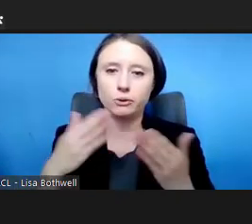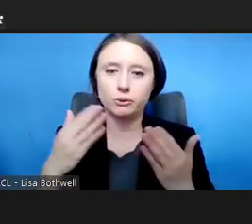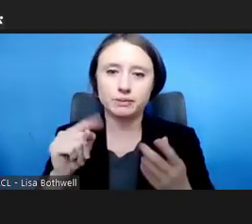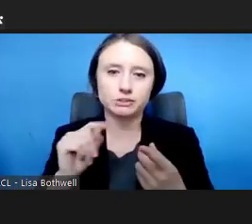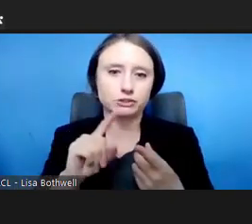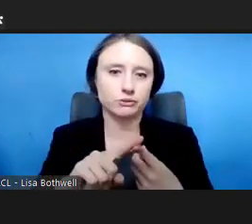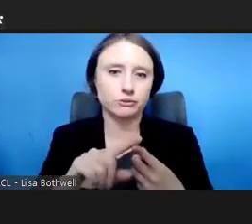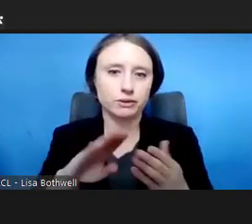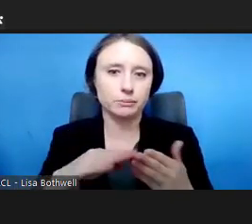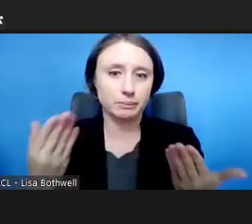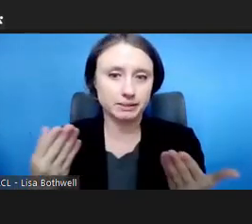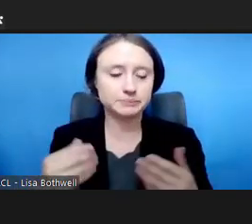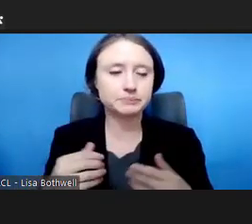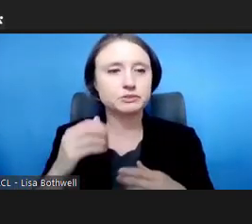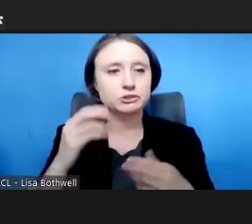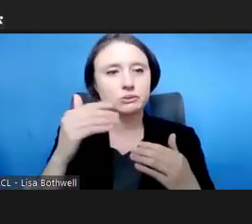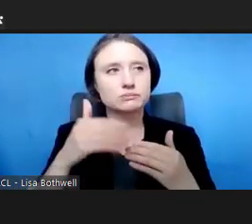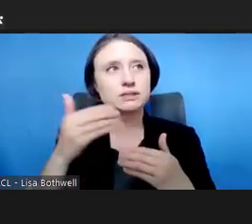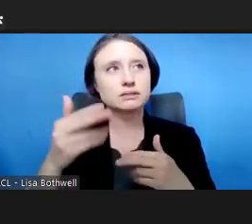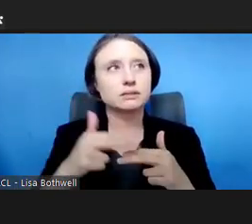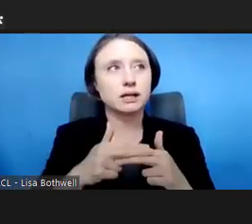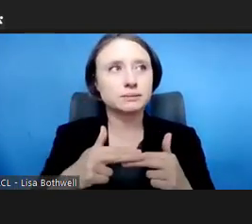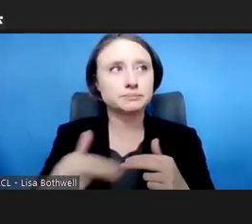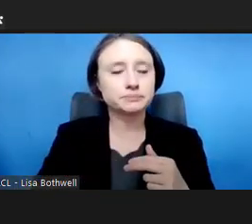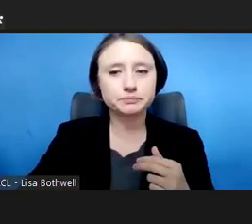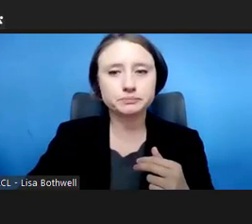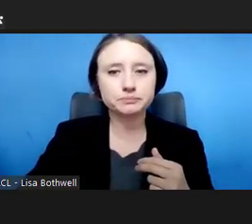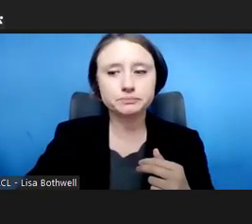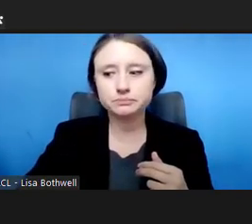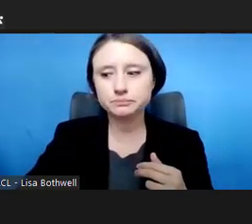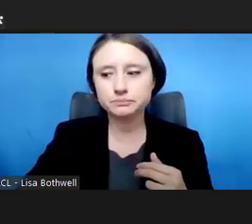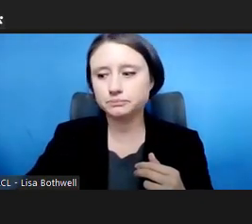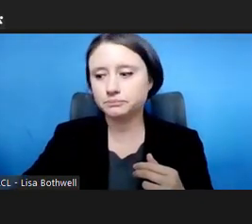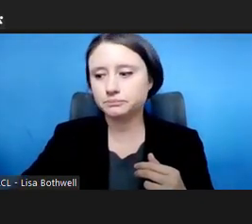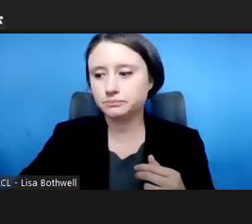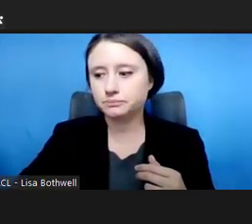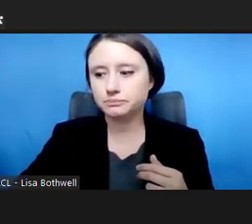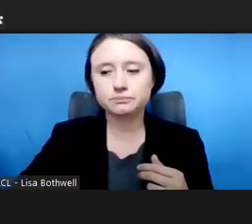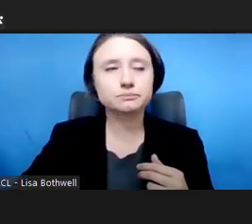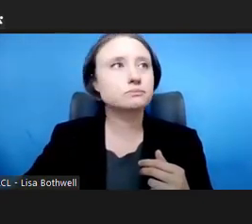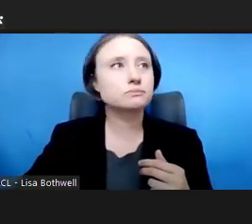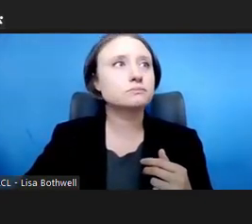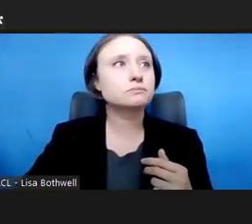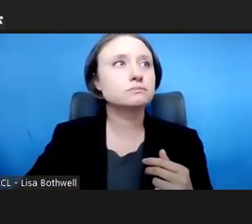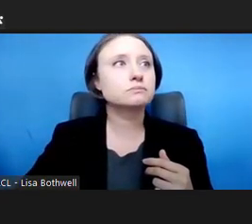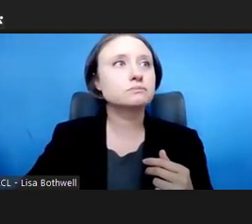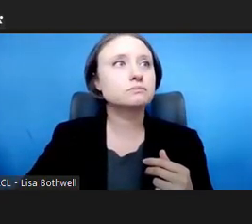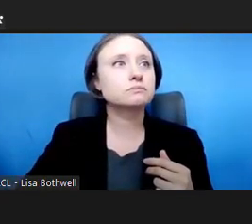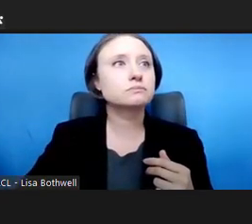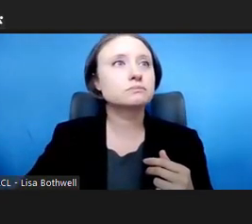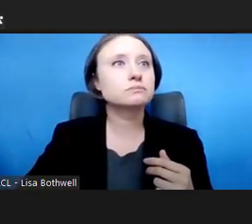has have monthly webinars, which are open to the public. Next slide, please.